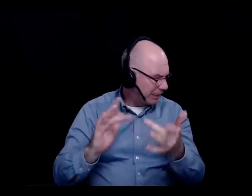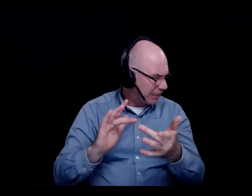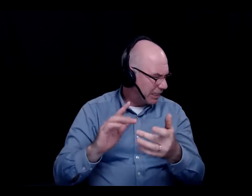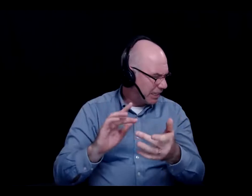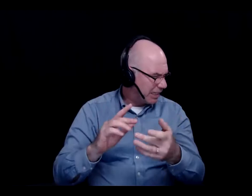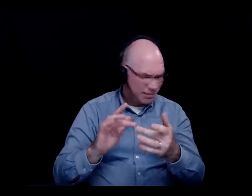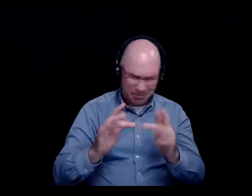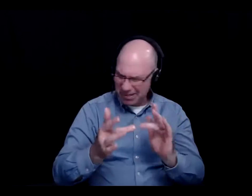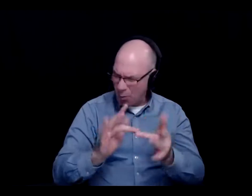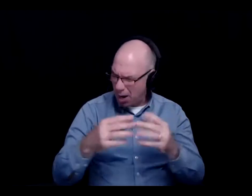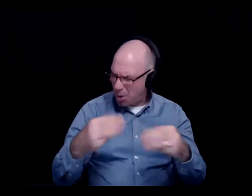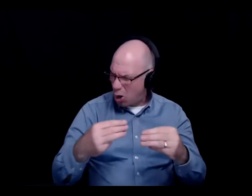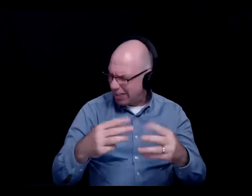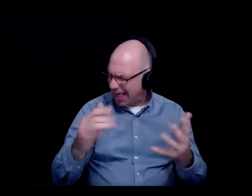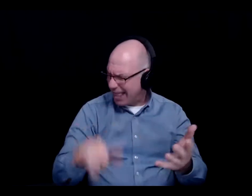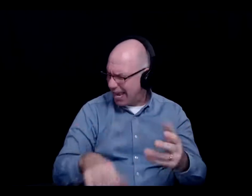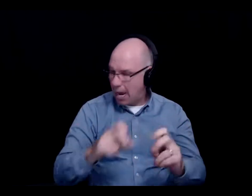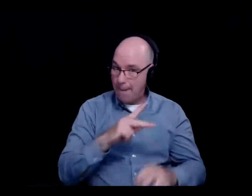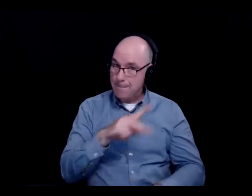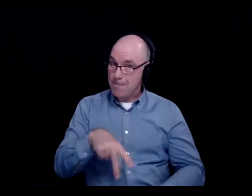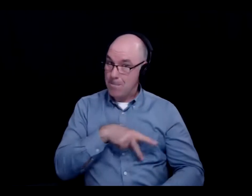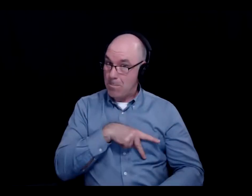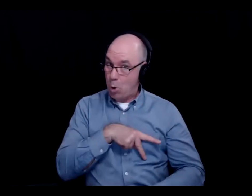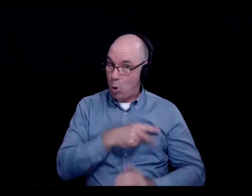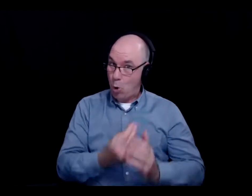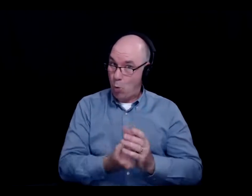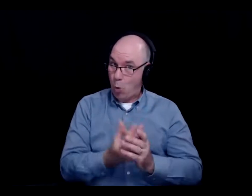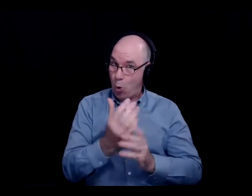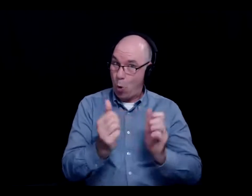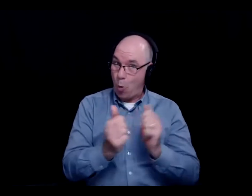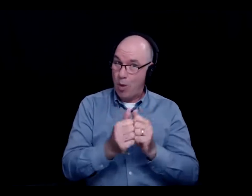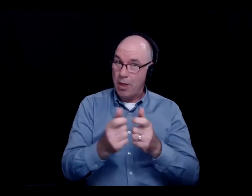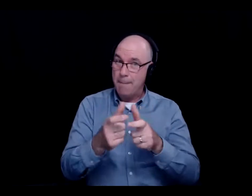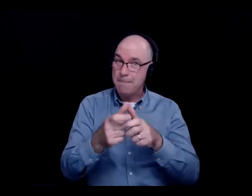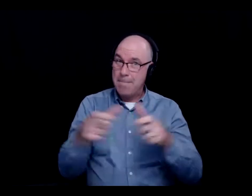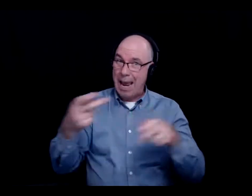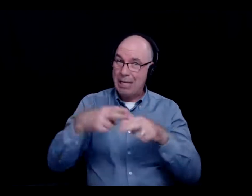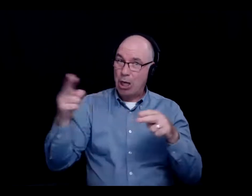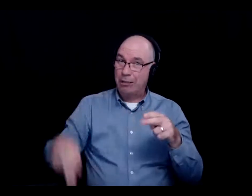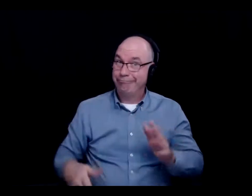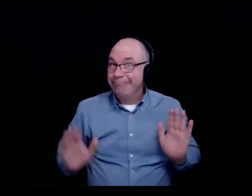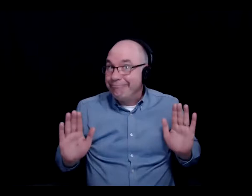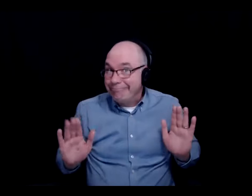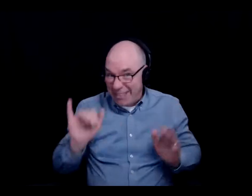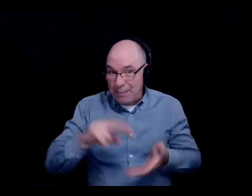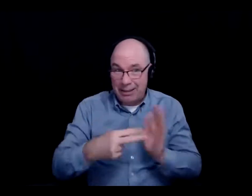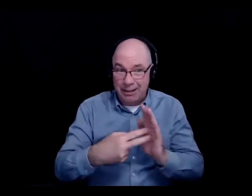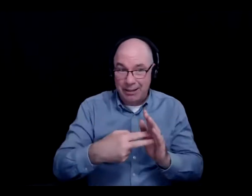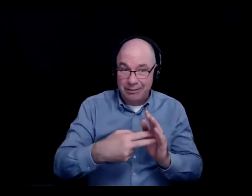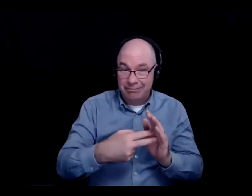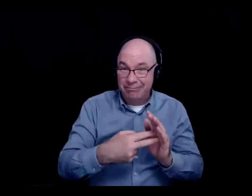is personal growth with a paycheck. Personal growth with a paycheck. That's what it is. And it's so